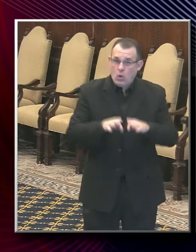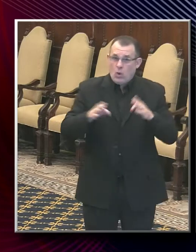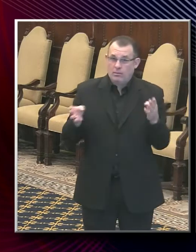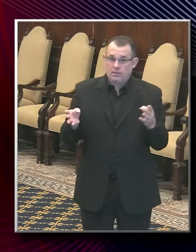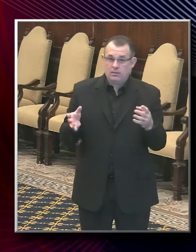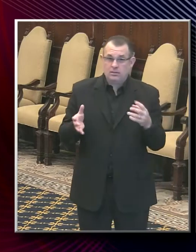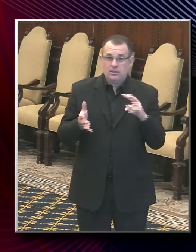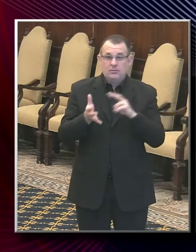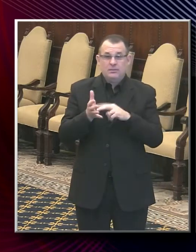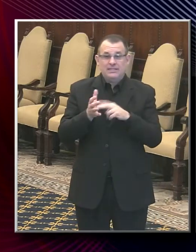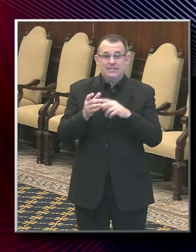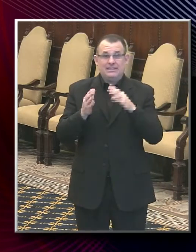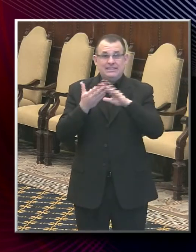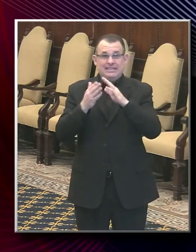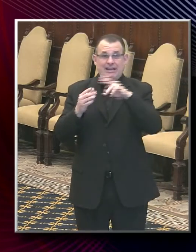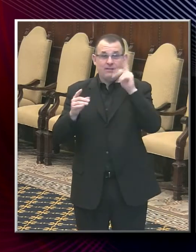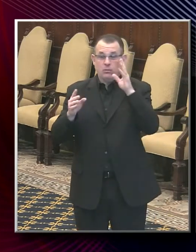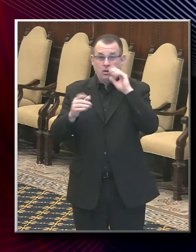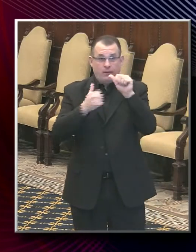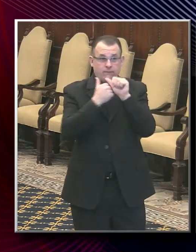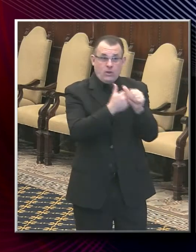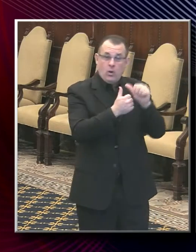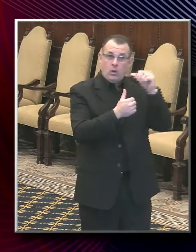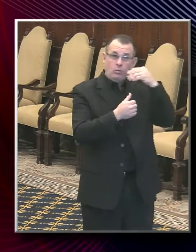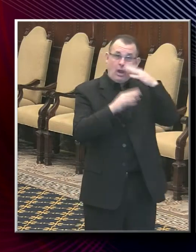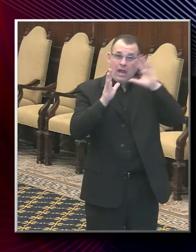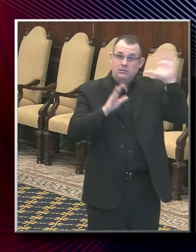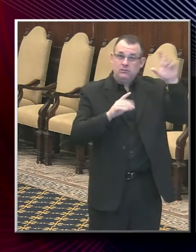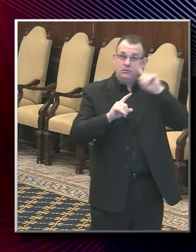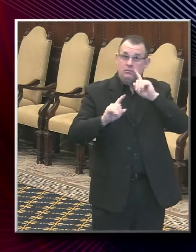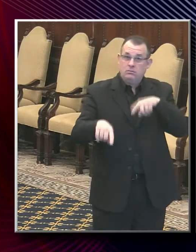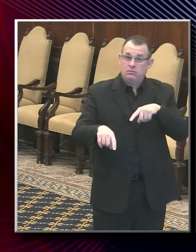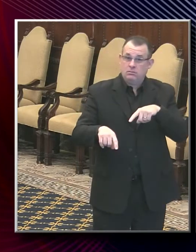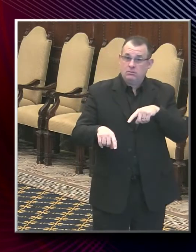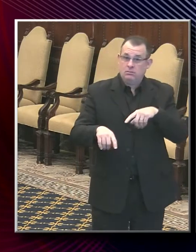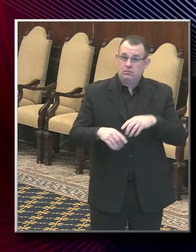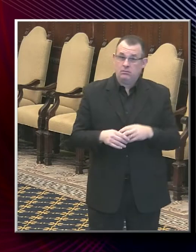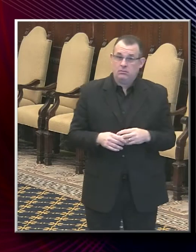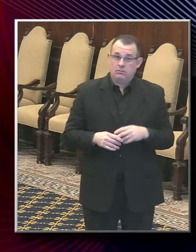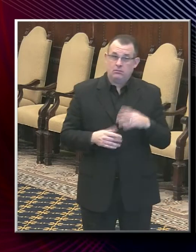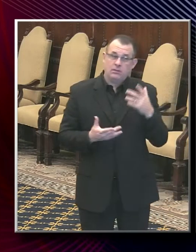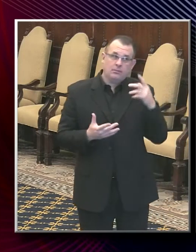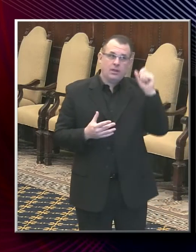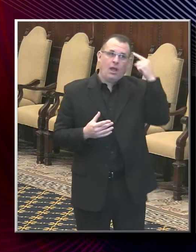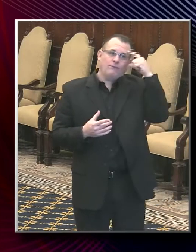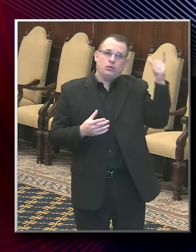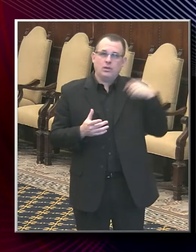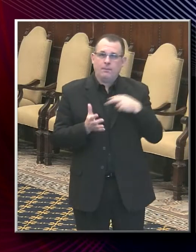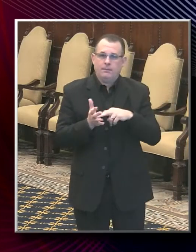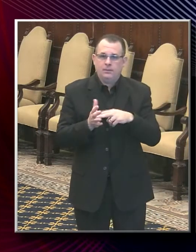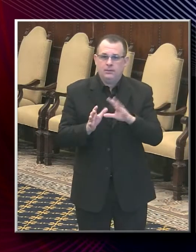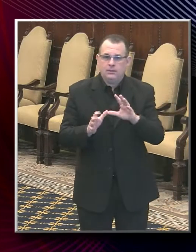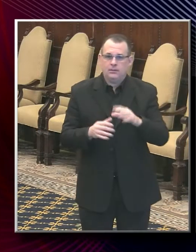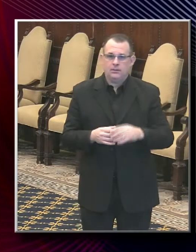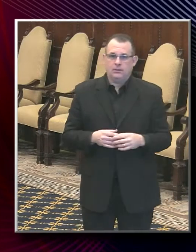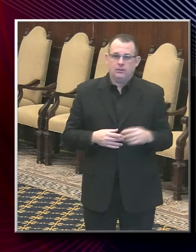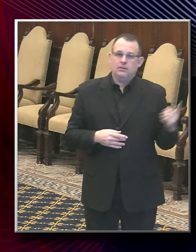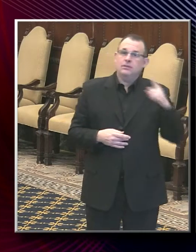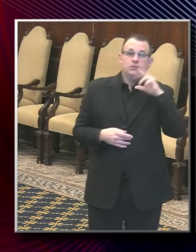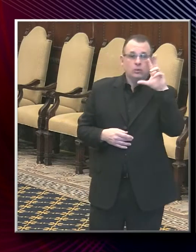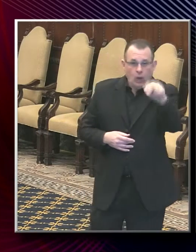follow? It doesn't mean automatically. We've had a great relationship with the governor. We've also been with